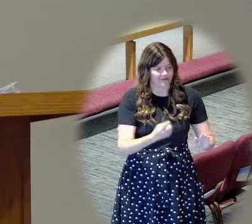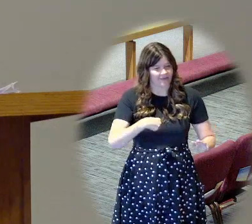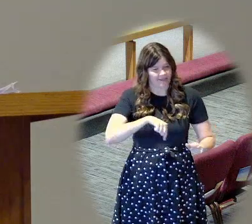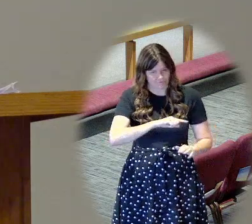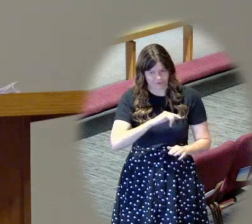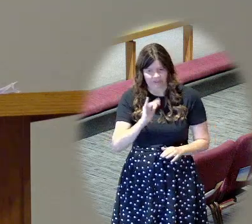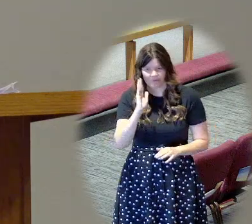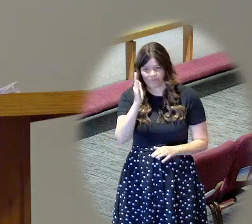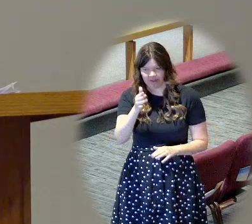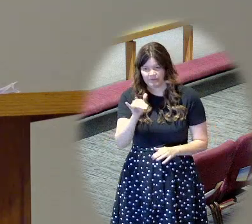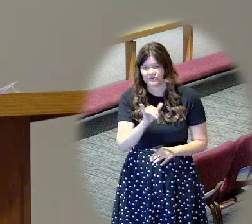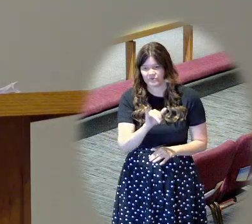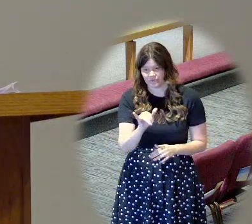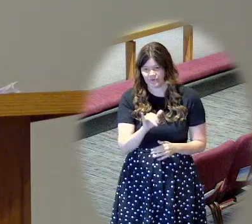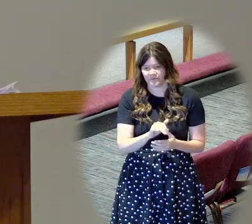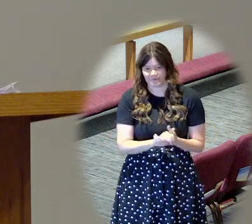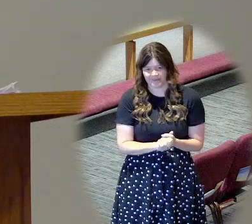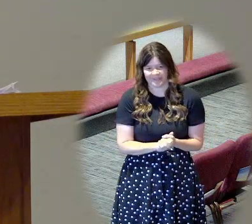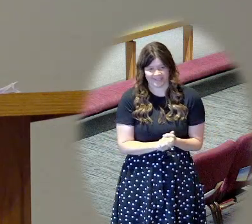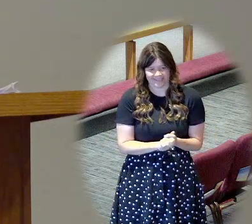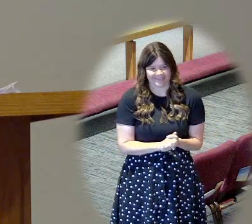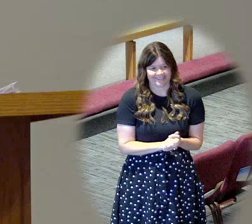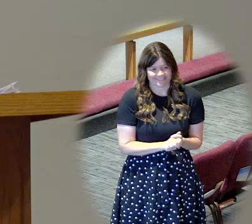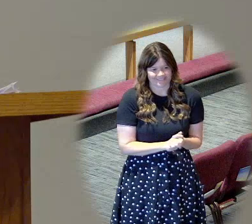You and I will too.